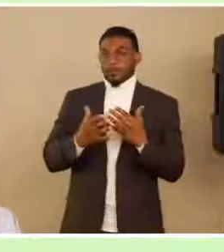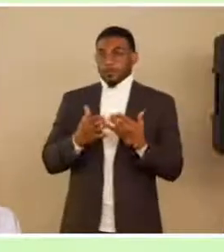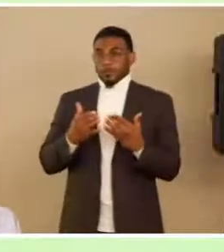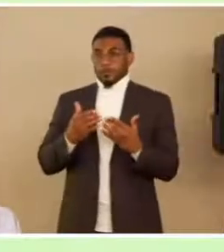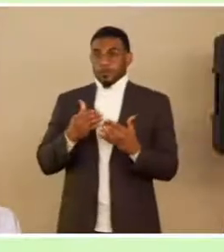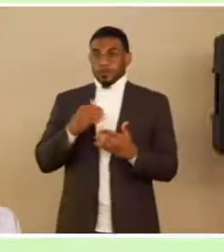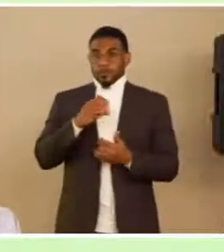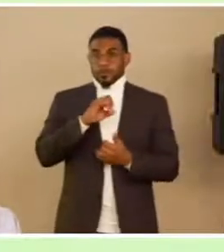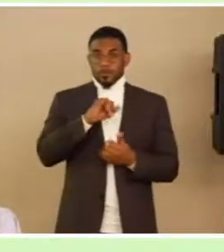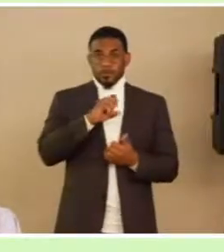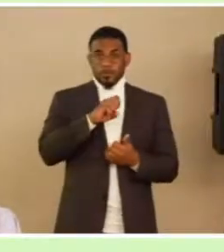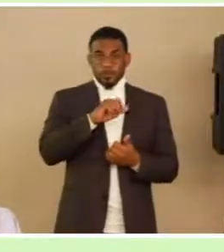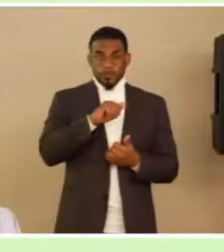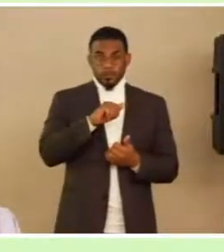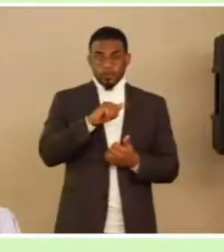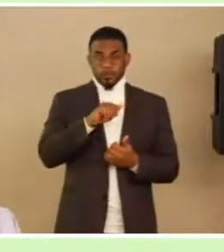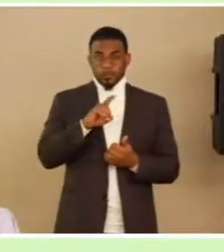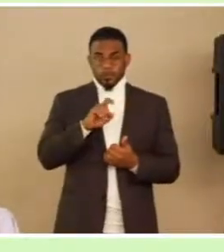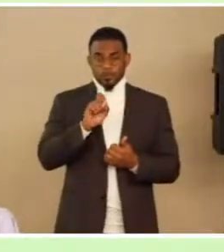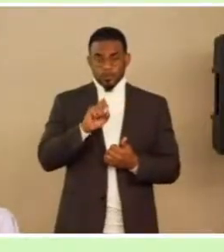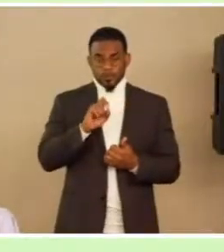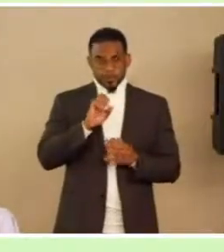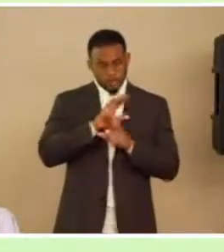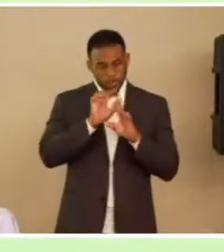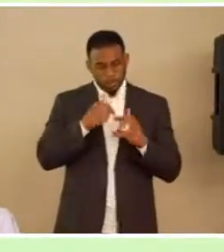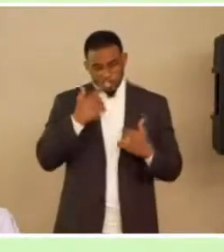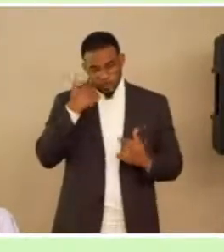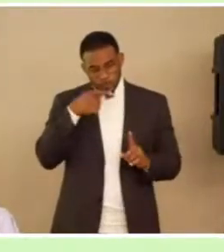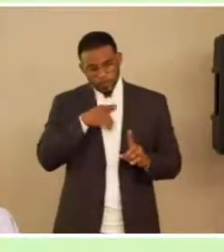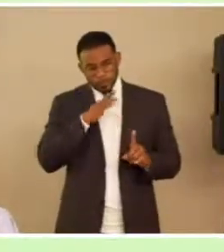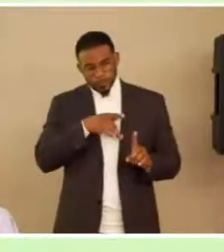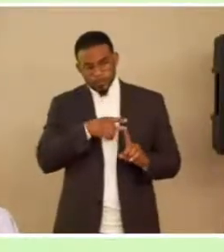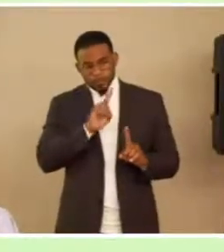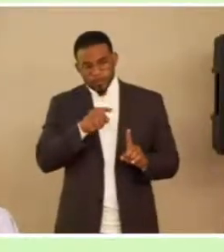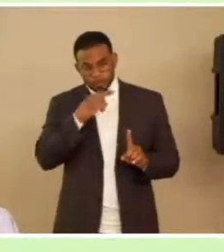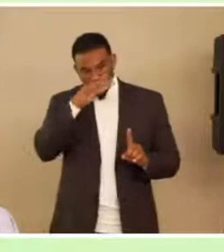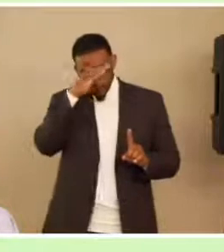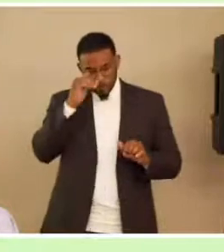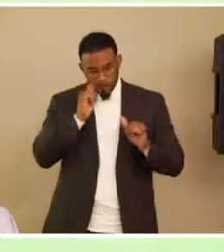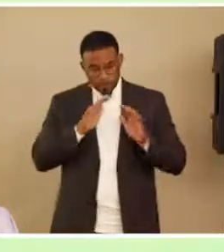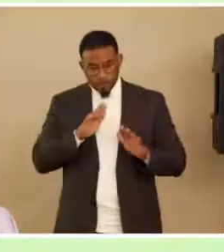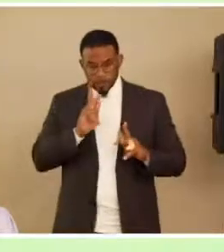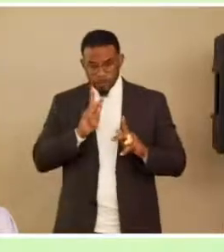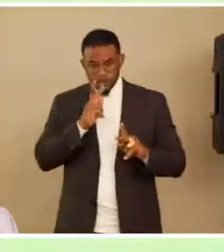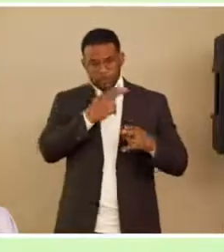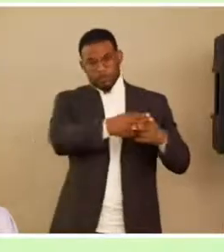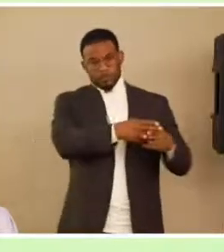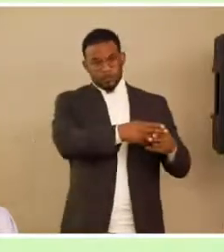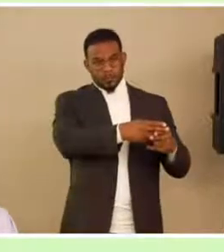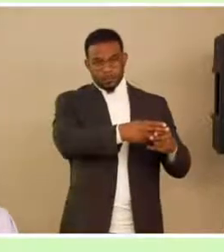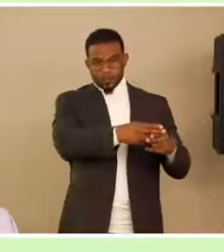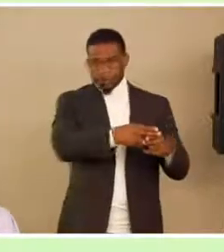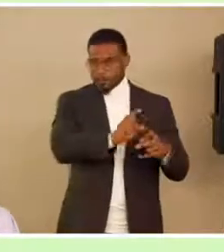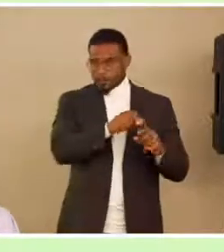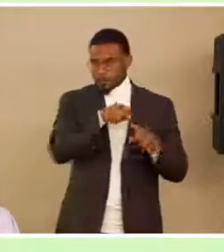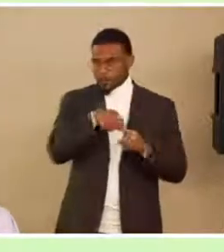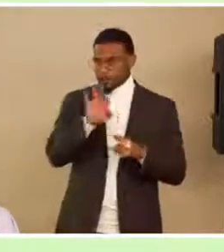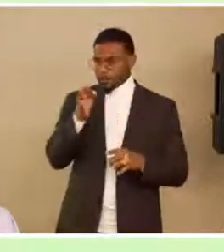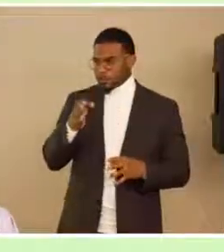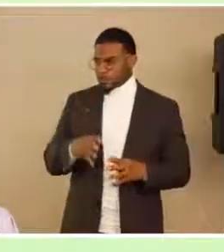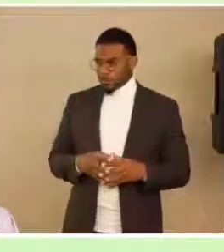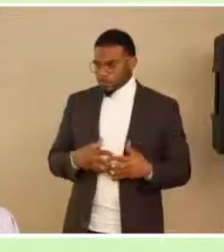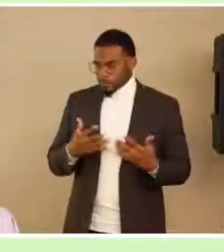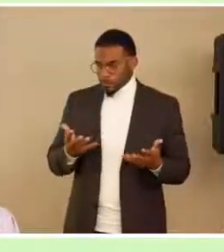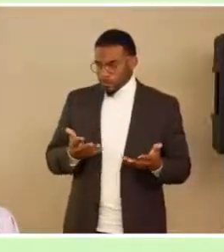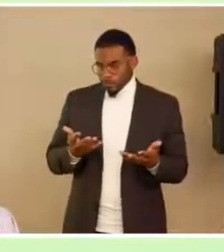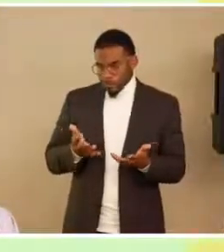So Aïssa Maïga was obvious to me because she's the only Black actress that people can name. When it comes to France,